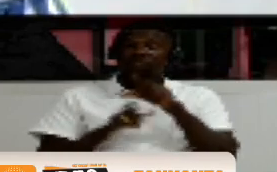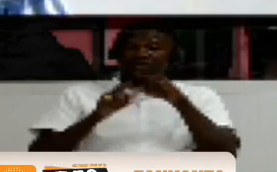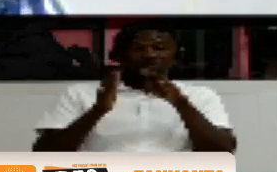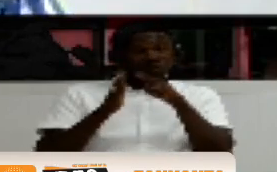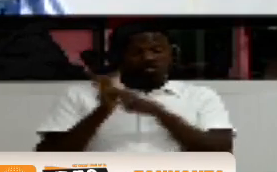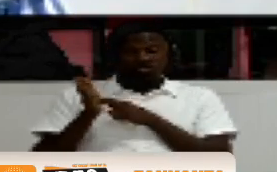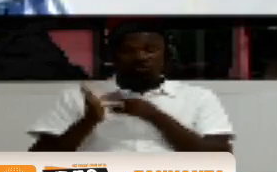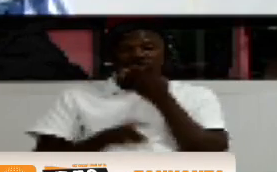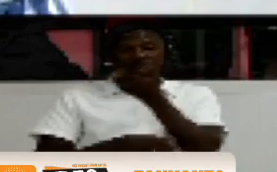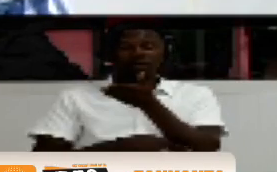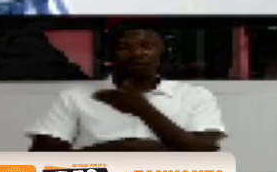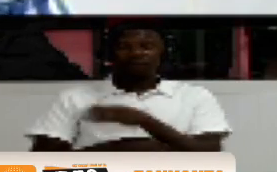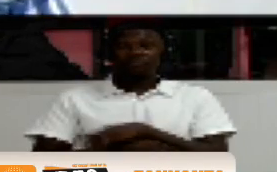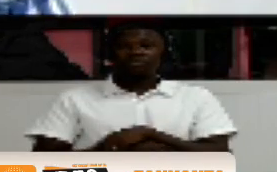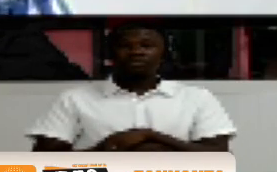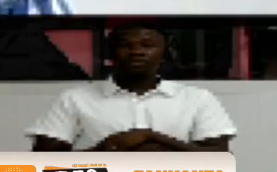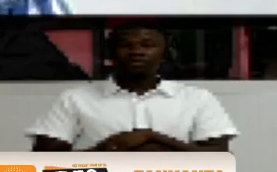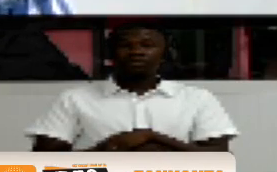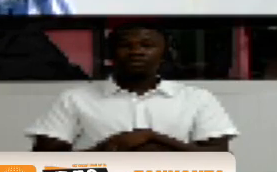there.